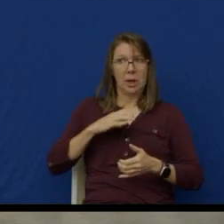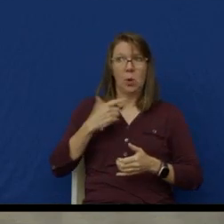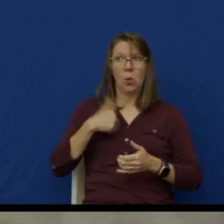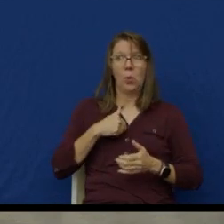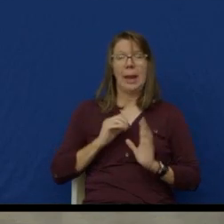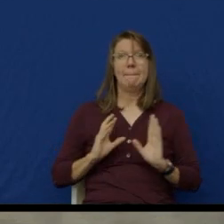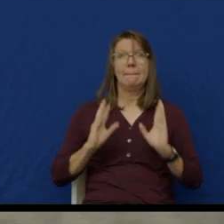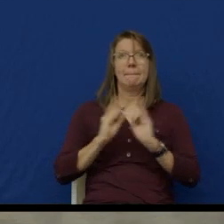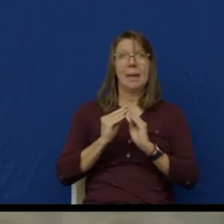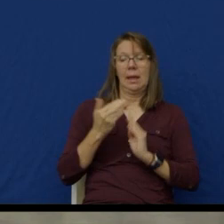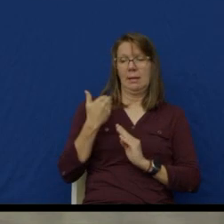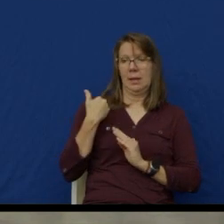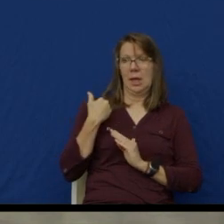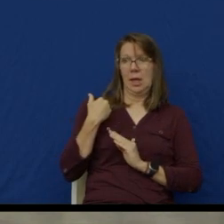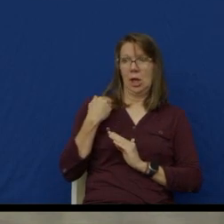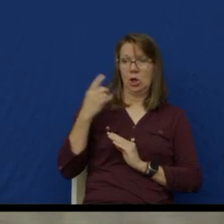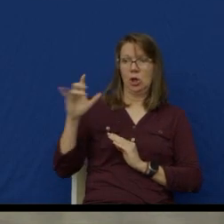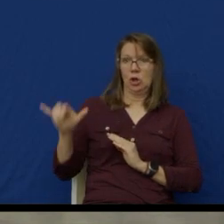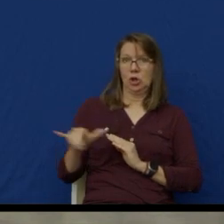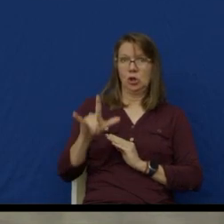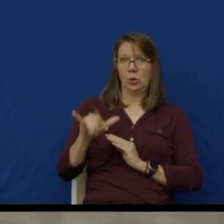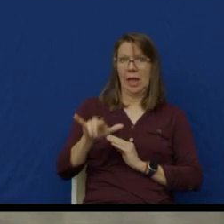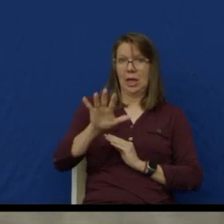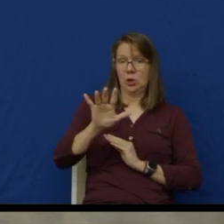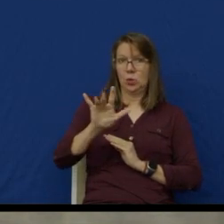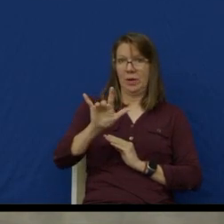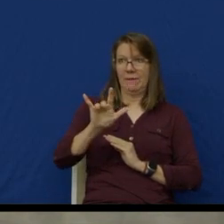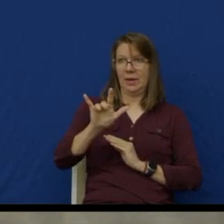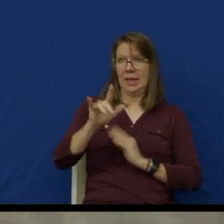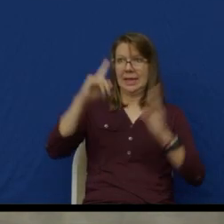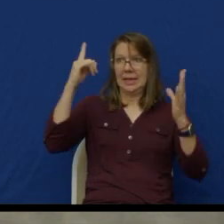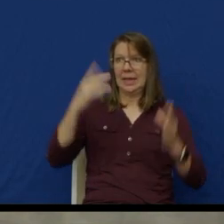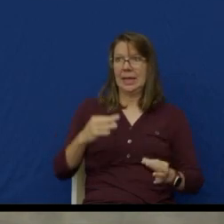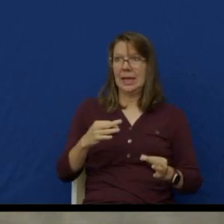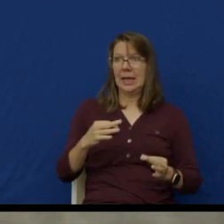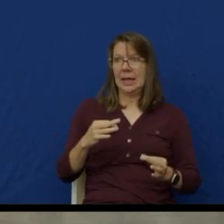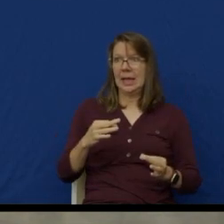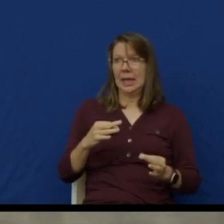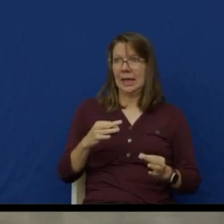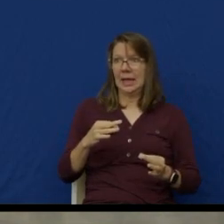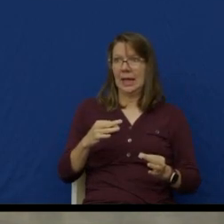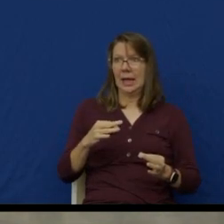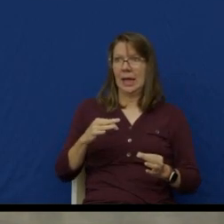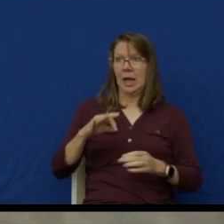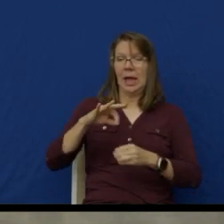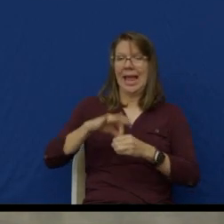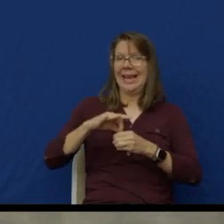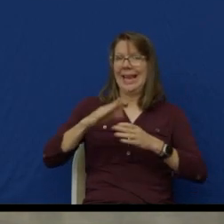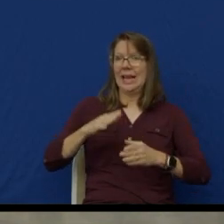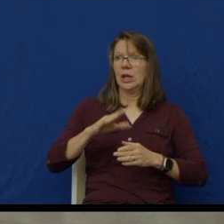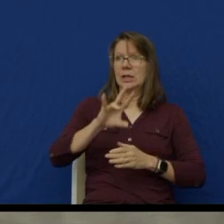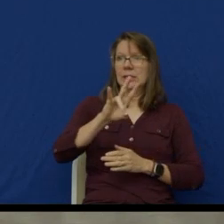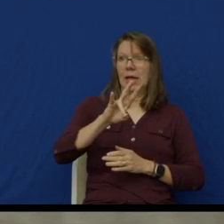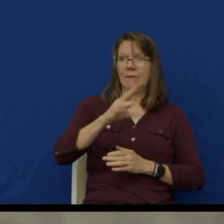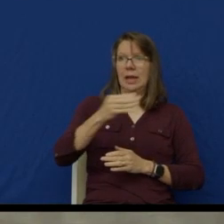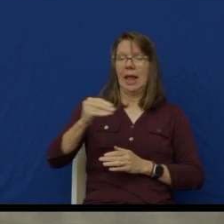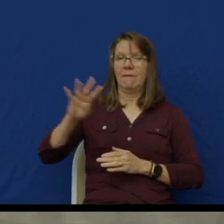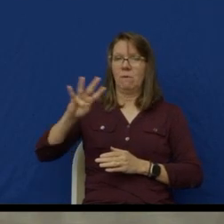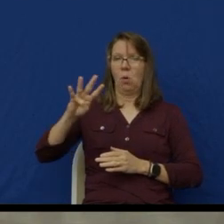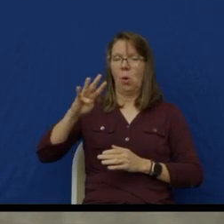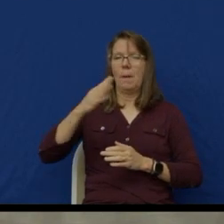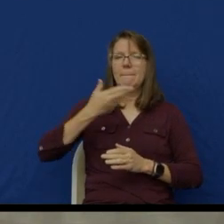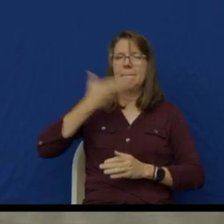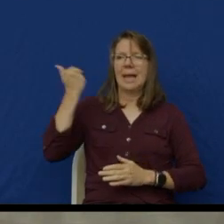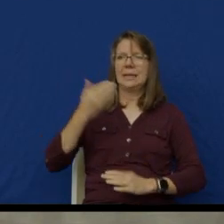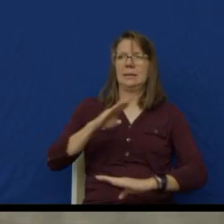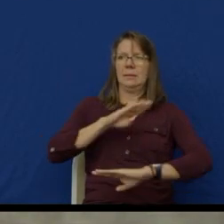Tuesday, July 25th, and determined that candidates 7 and 4 best met the criteria